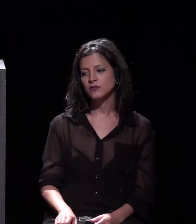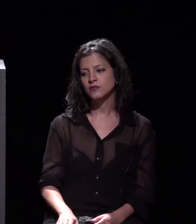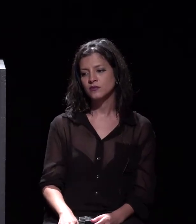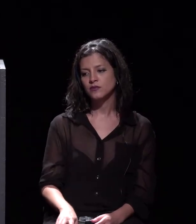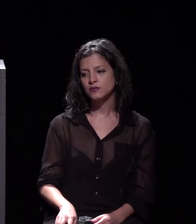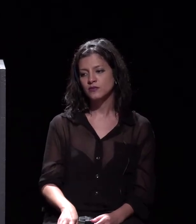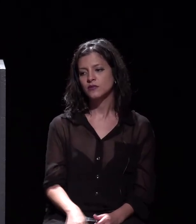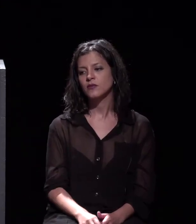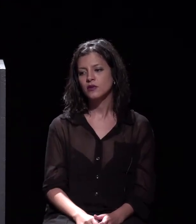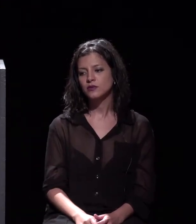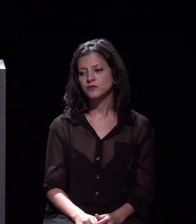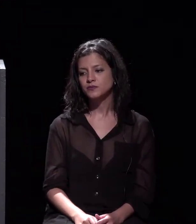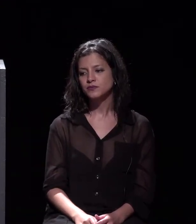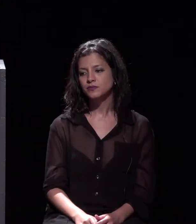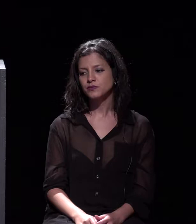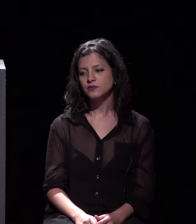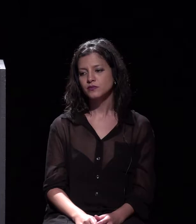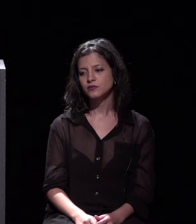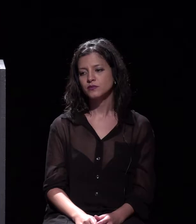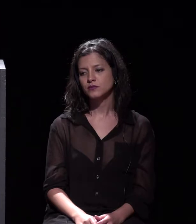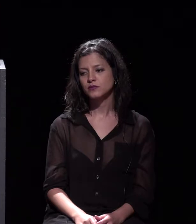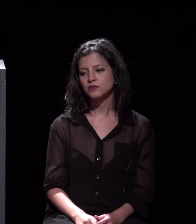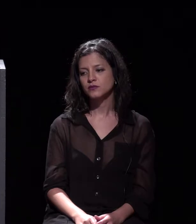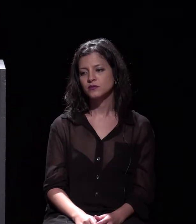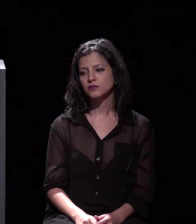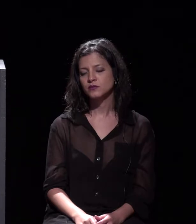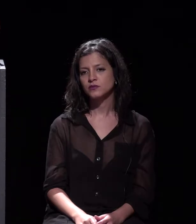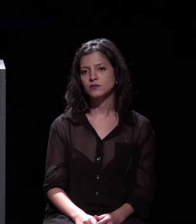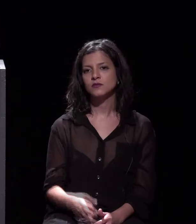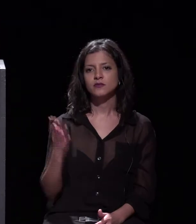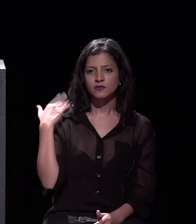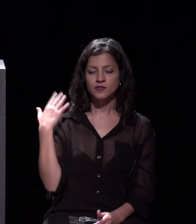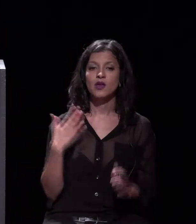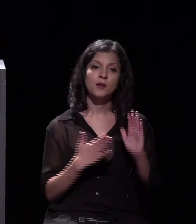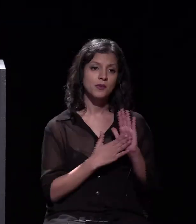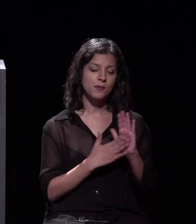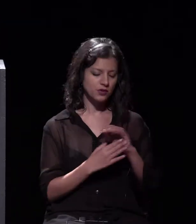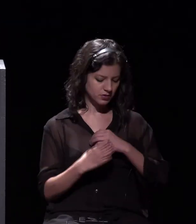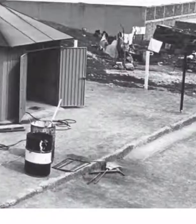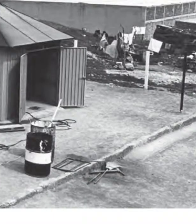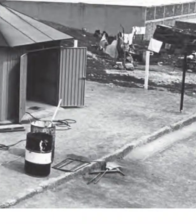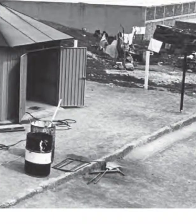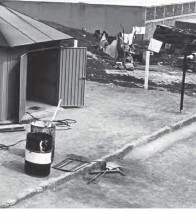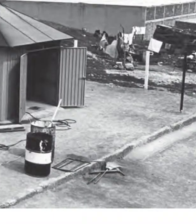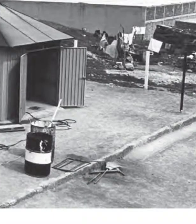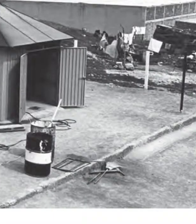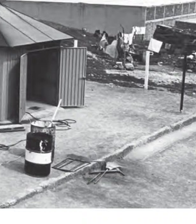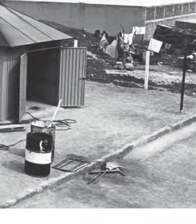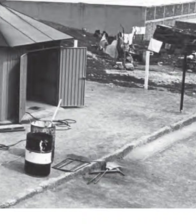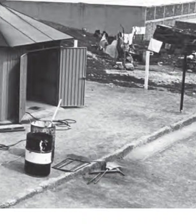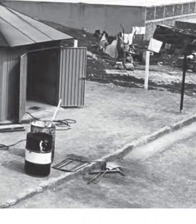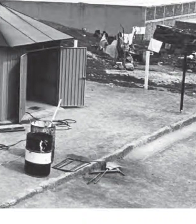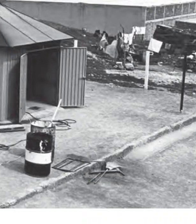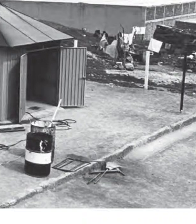perhaps timid, but for the time radical museological exercise, the Casa del Museo, where holdings, parts of the collections